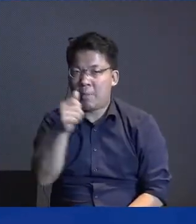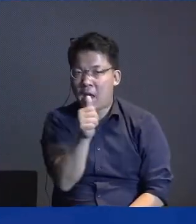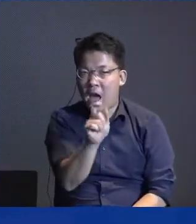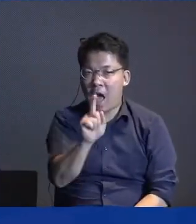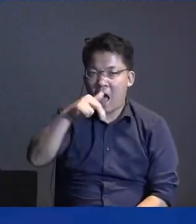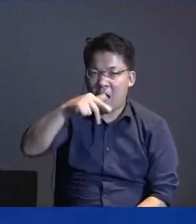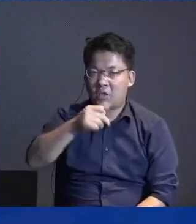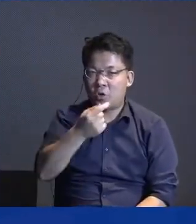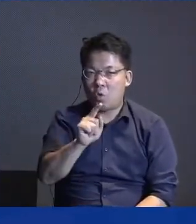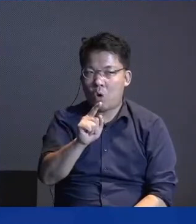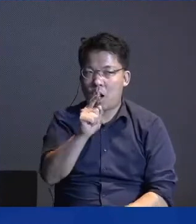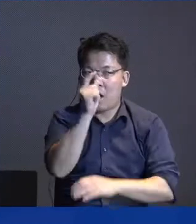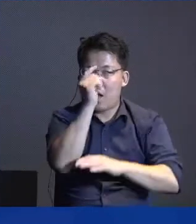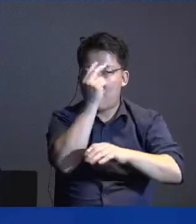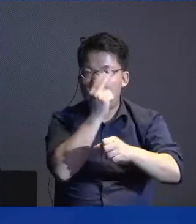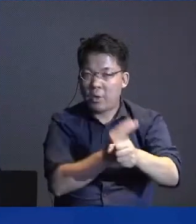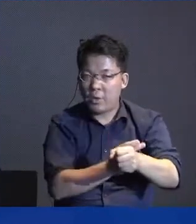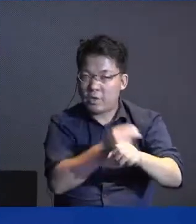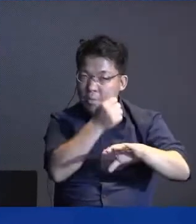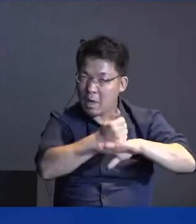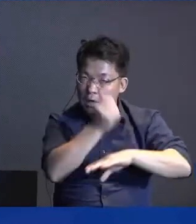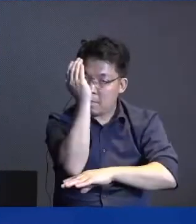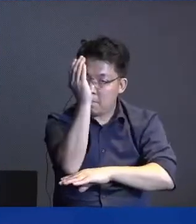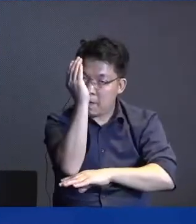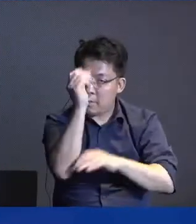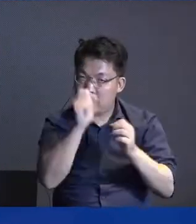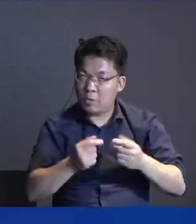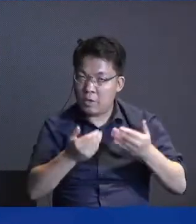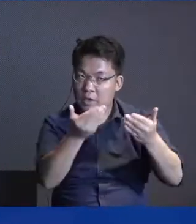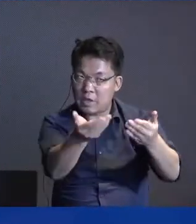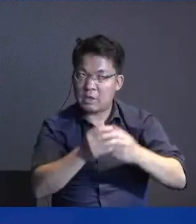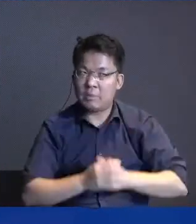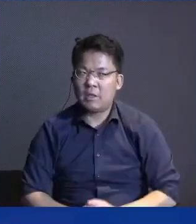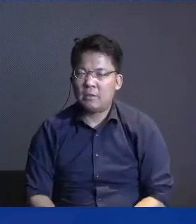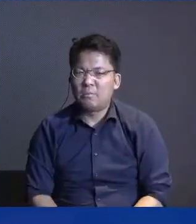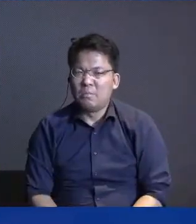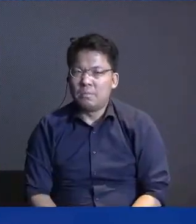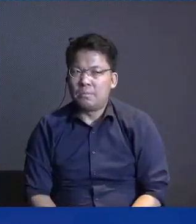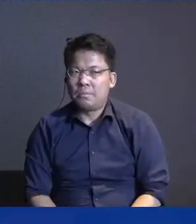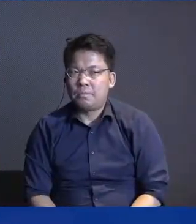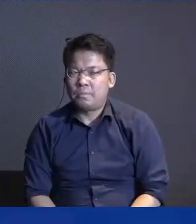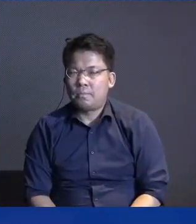remarks? Thank you. I think as